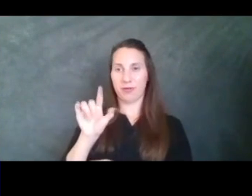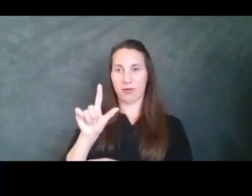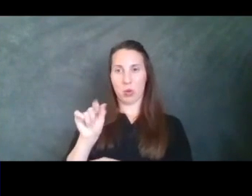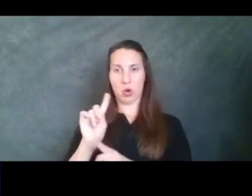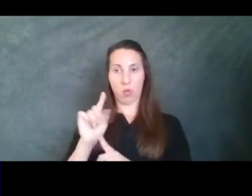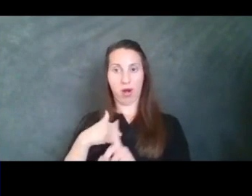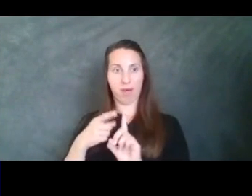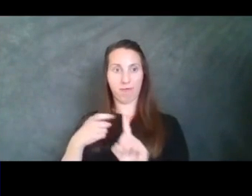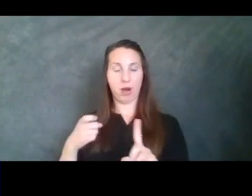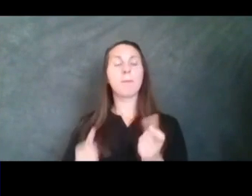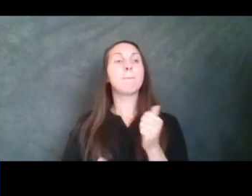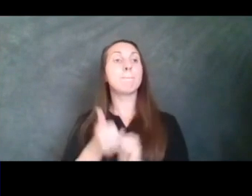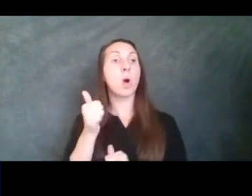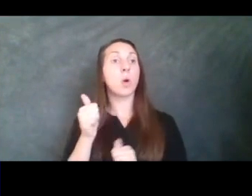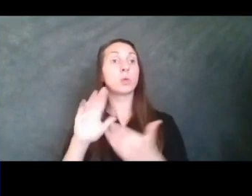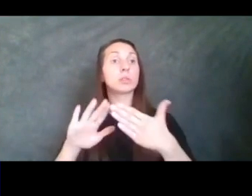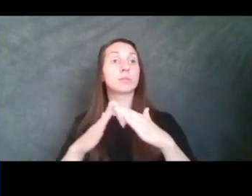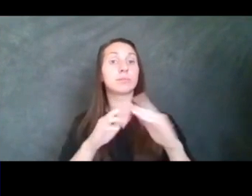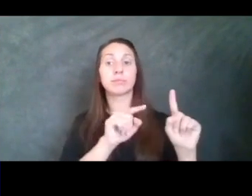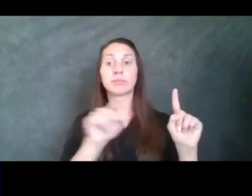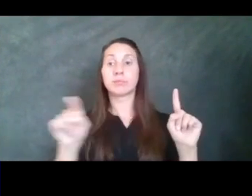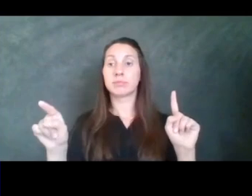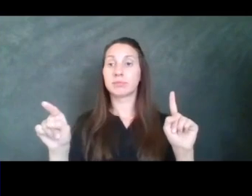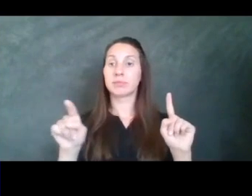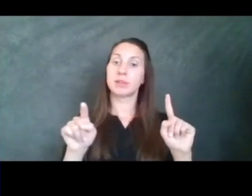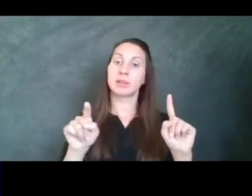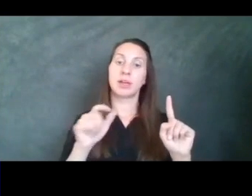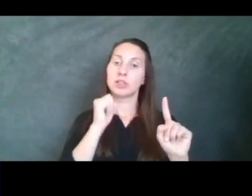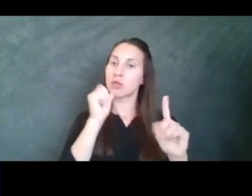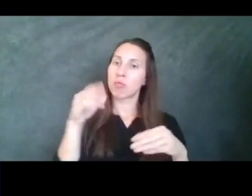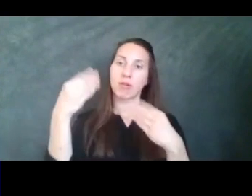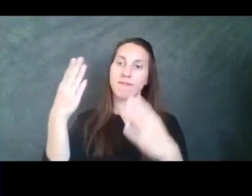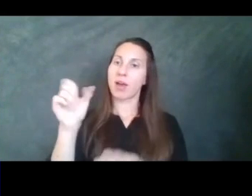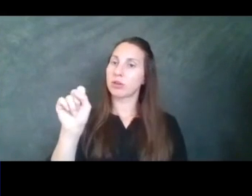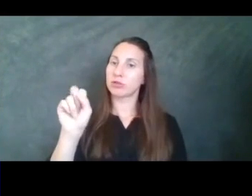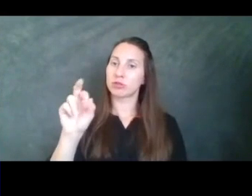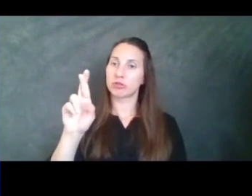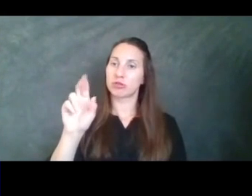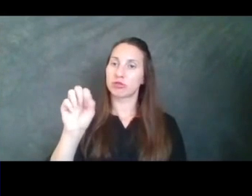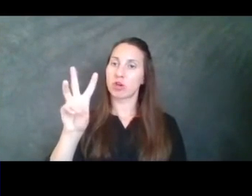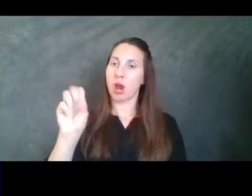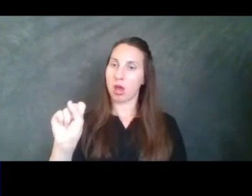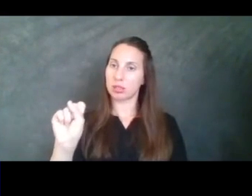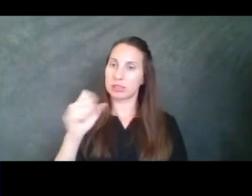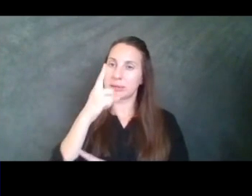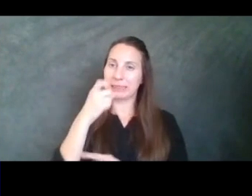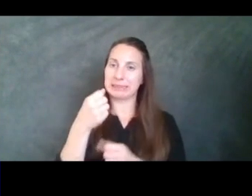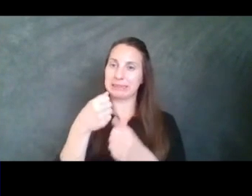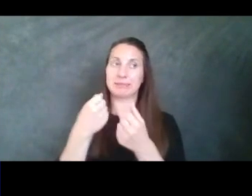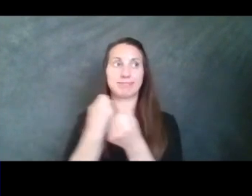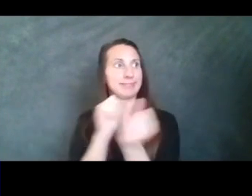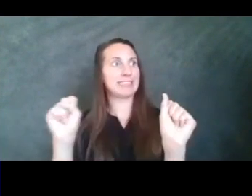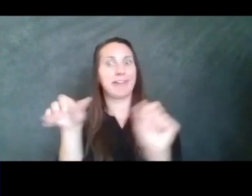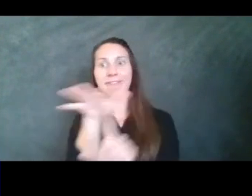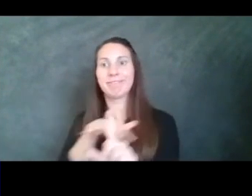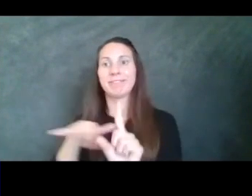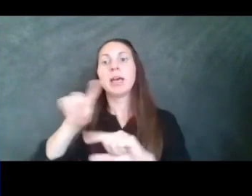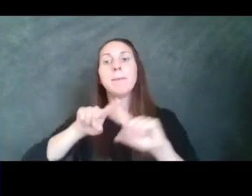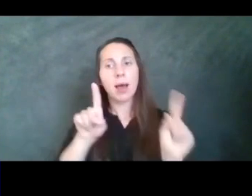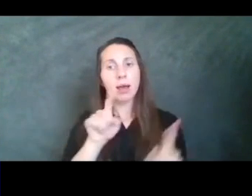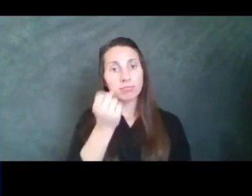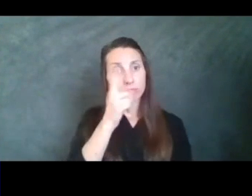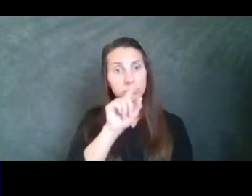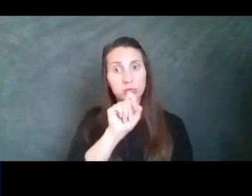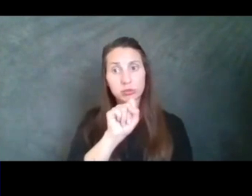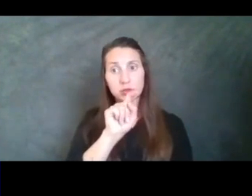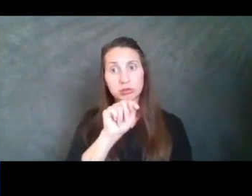the turtles, don't provide straws. However, straws are essential for many